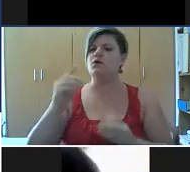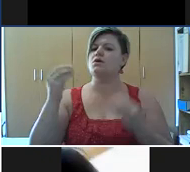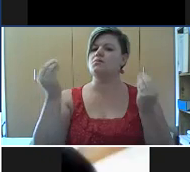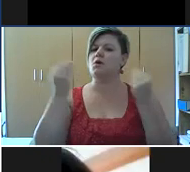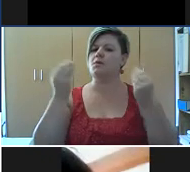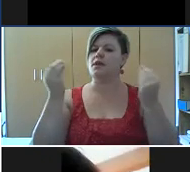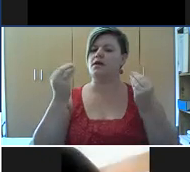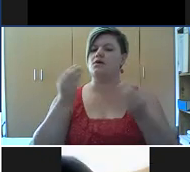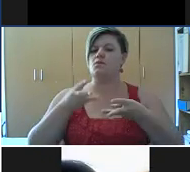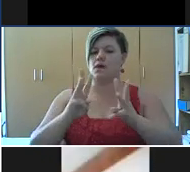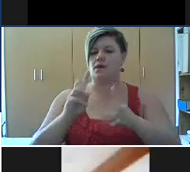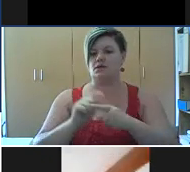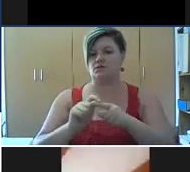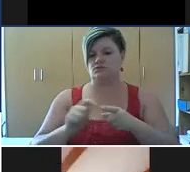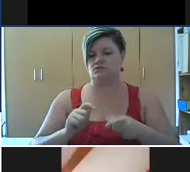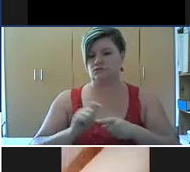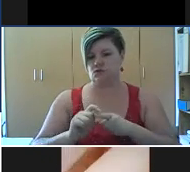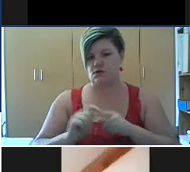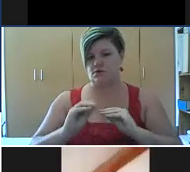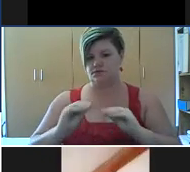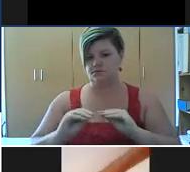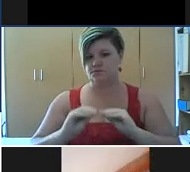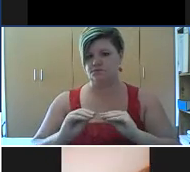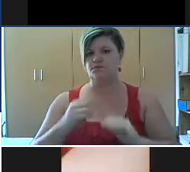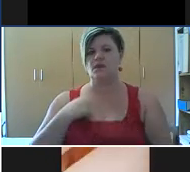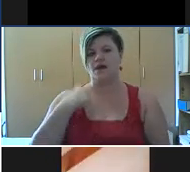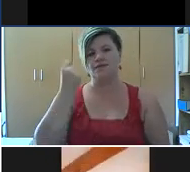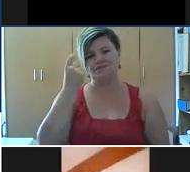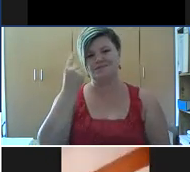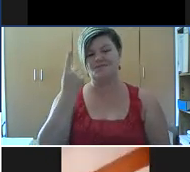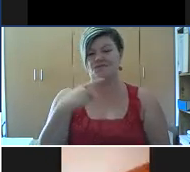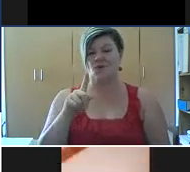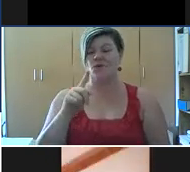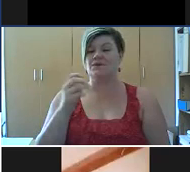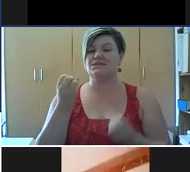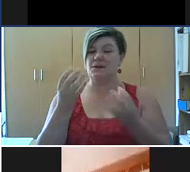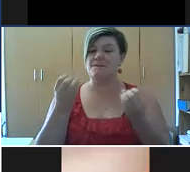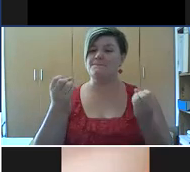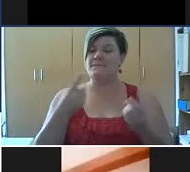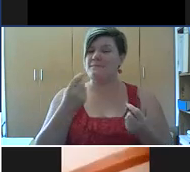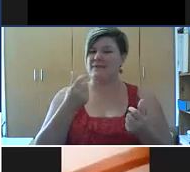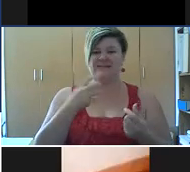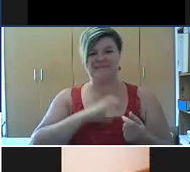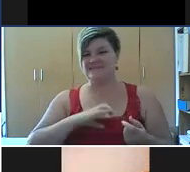training. And I realize for some it is a bit uncomfortable because they prefer